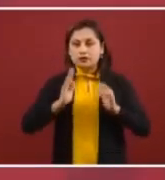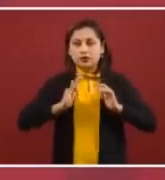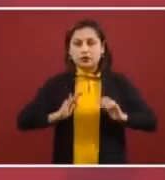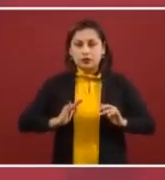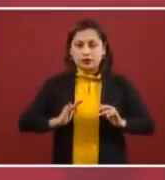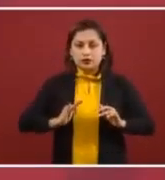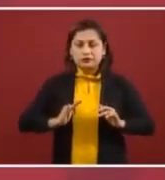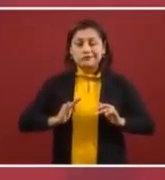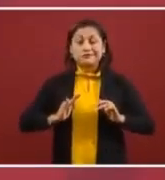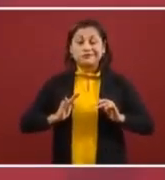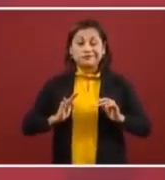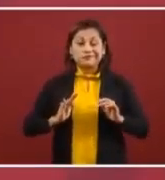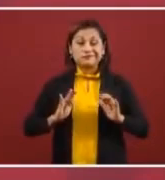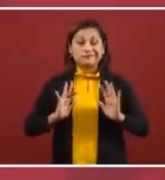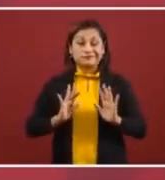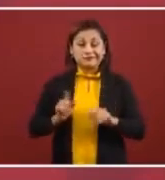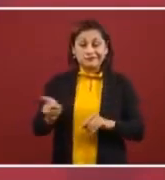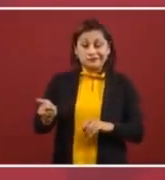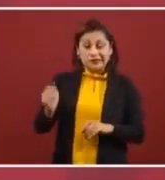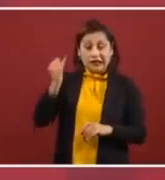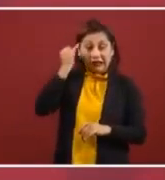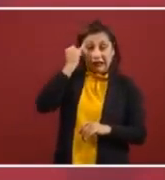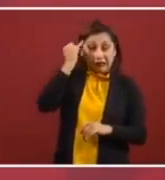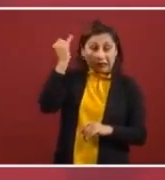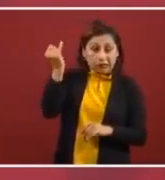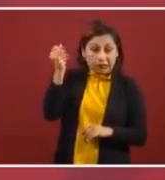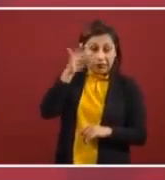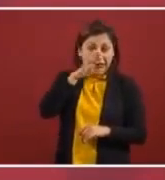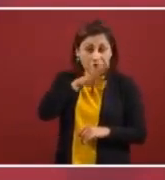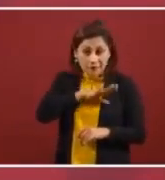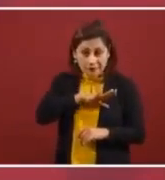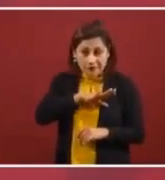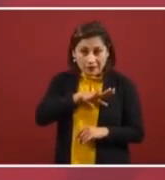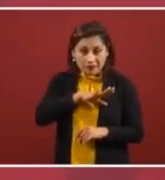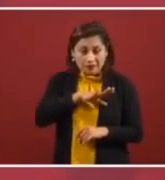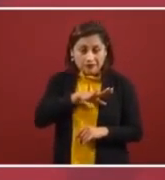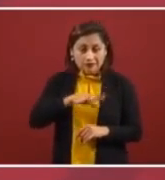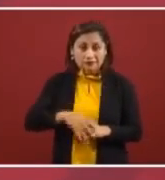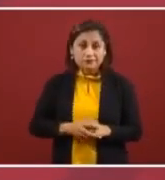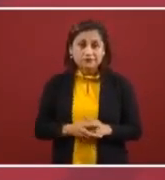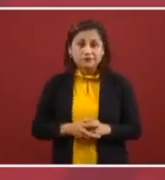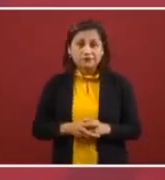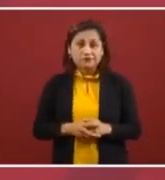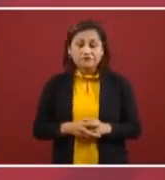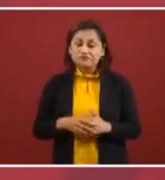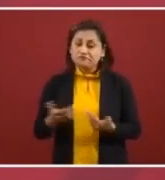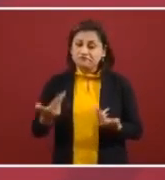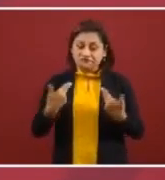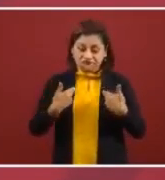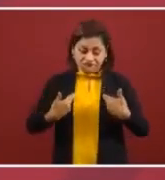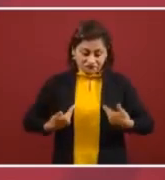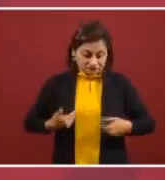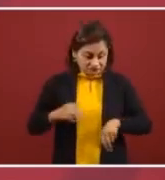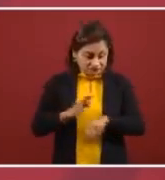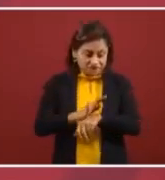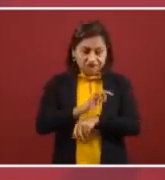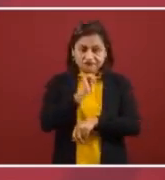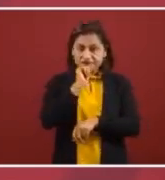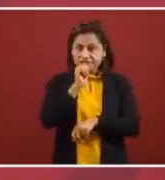And that politics that was not truthful and inhumane